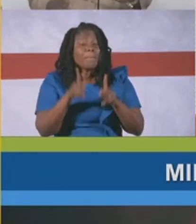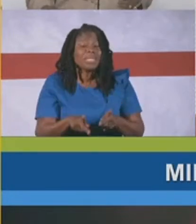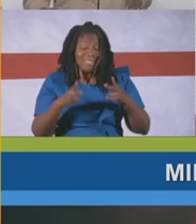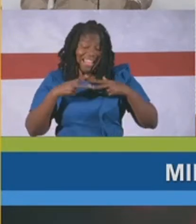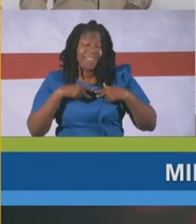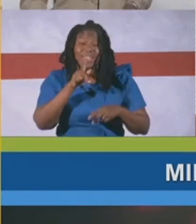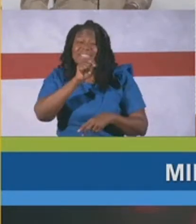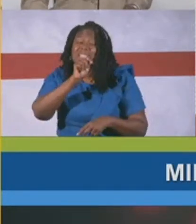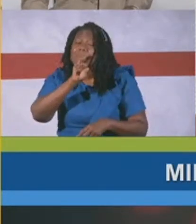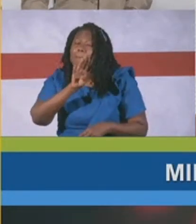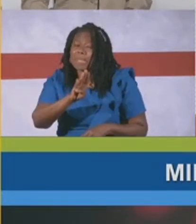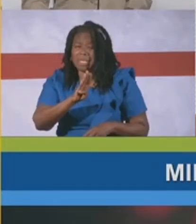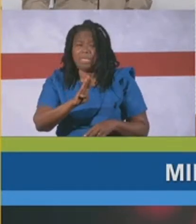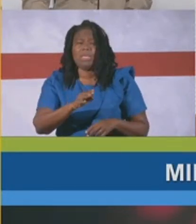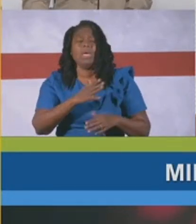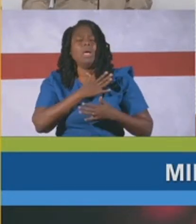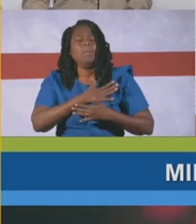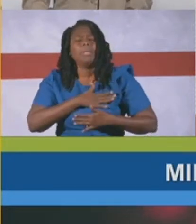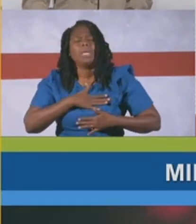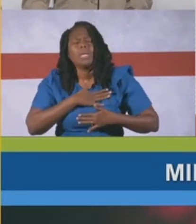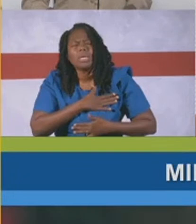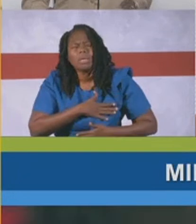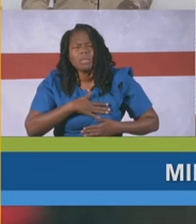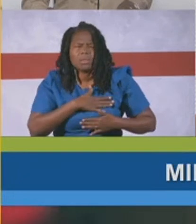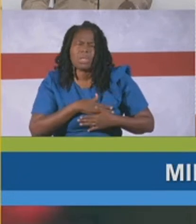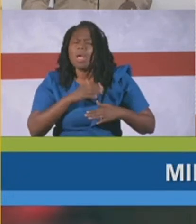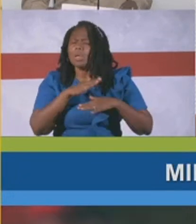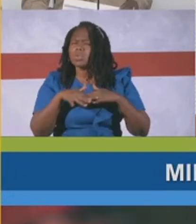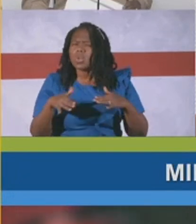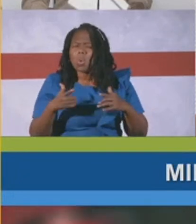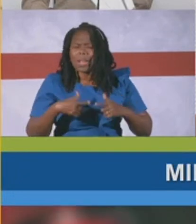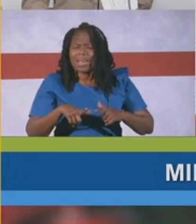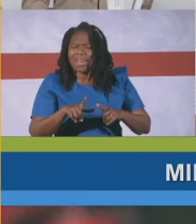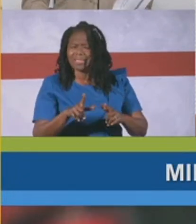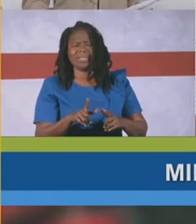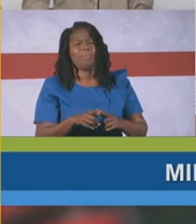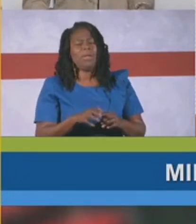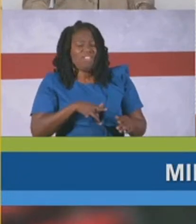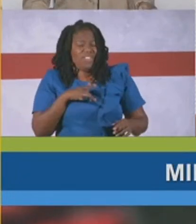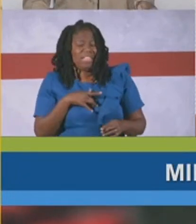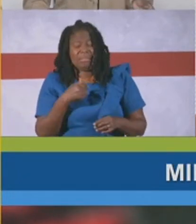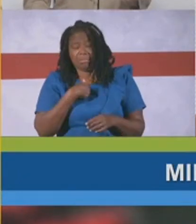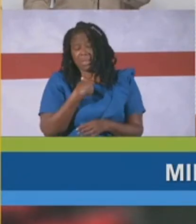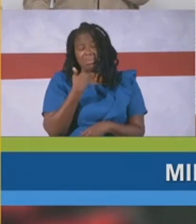avoid stigmatization for these patients, as it has very far-reaching effects.